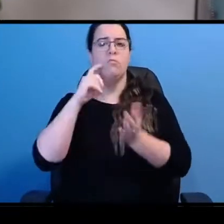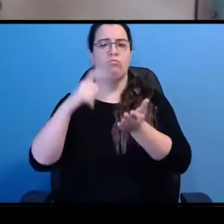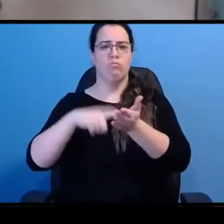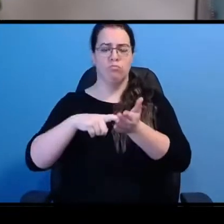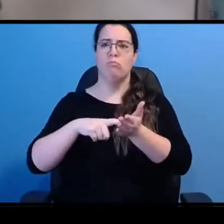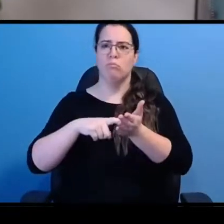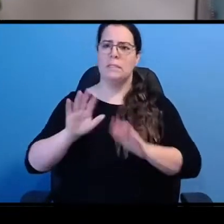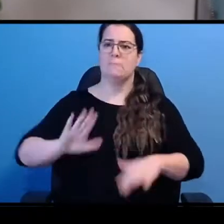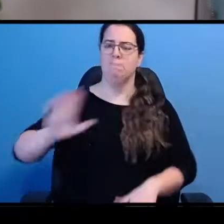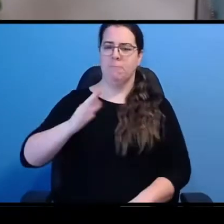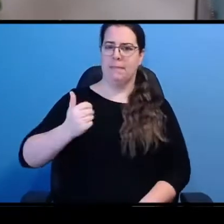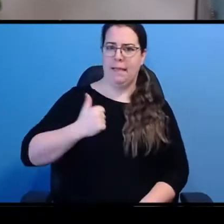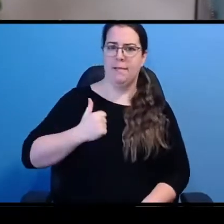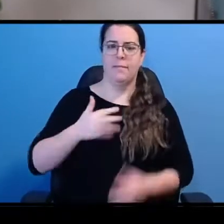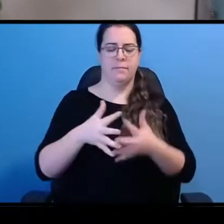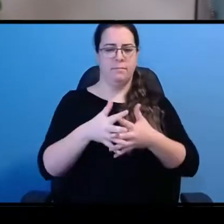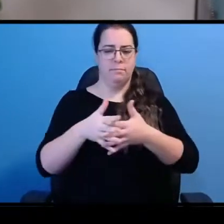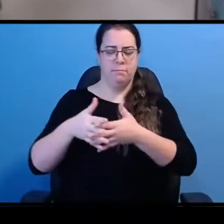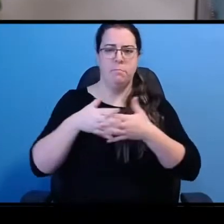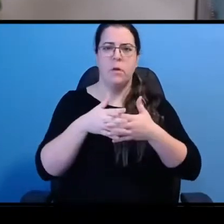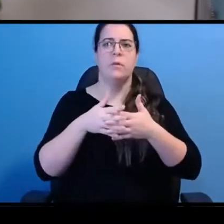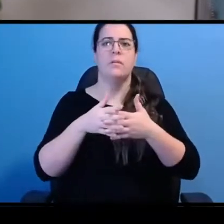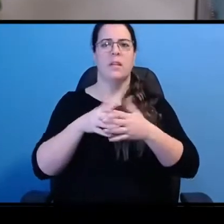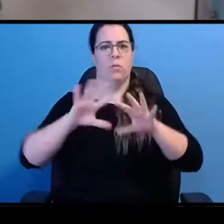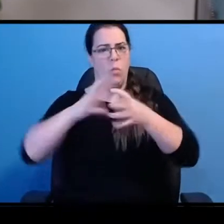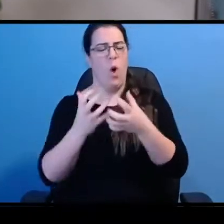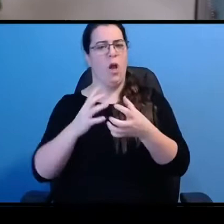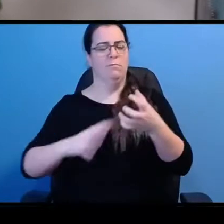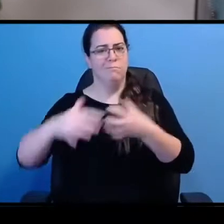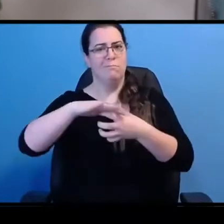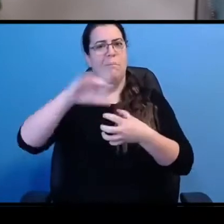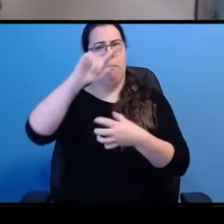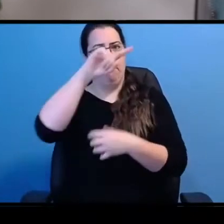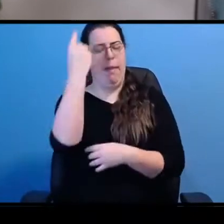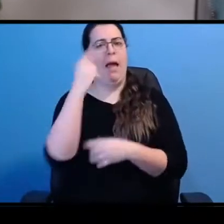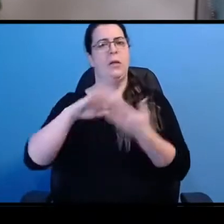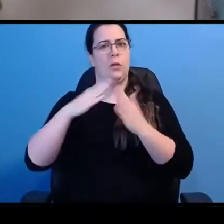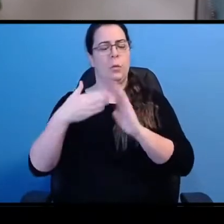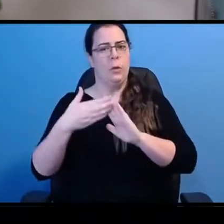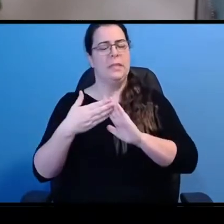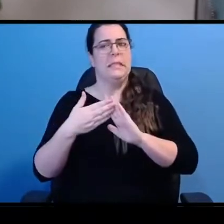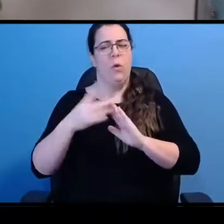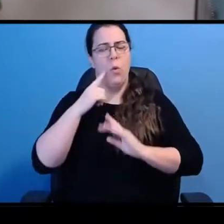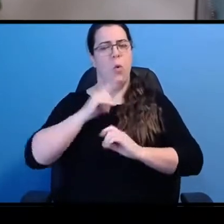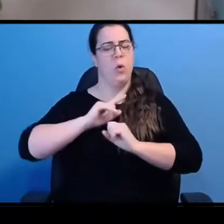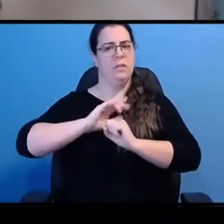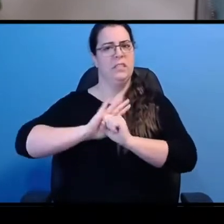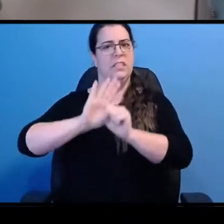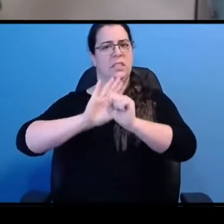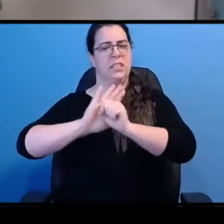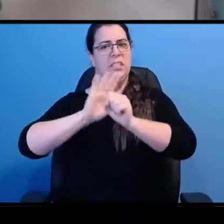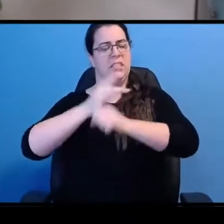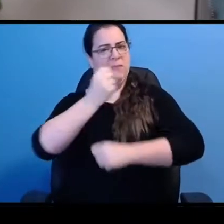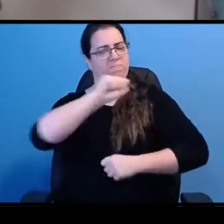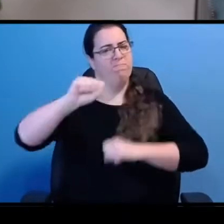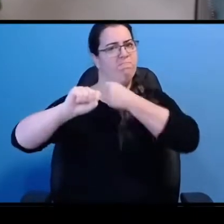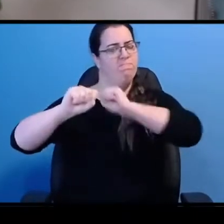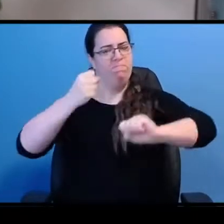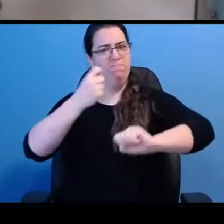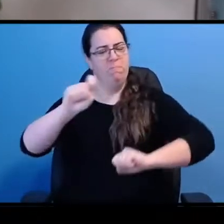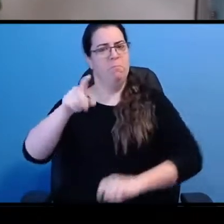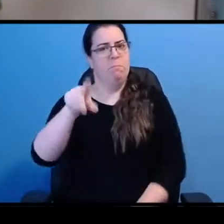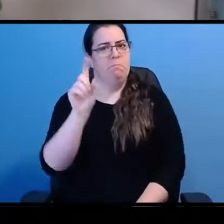brutality and racism. We acknowledge the deep and powerful challenges faced by the Black community in Nova Scotia, Canada, and